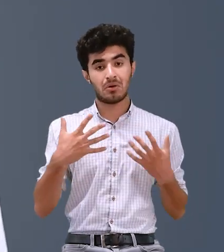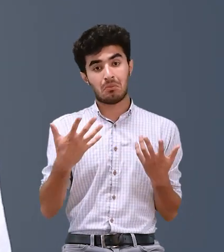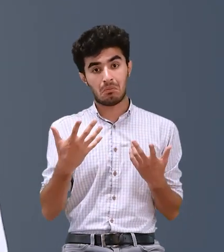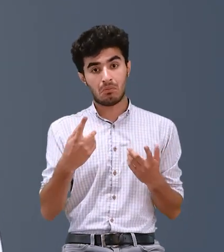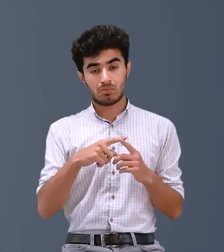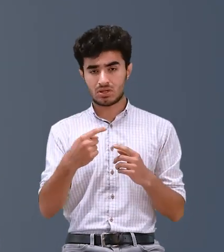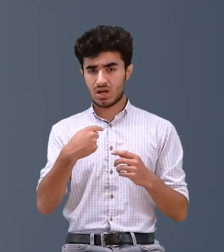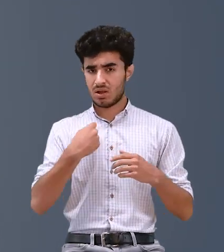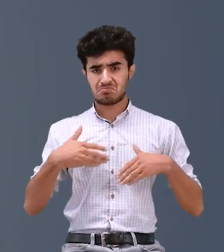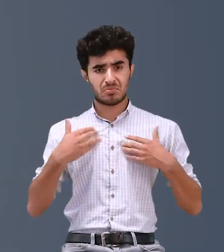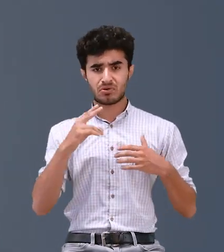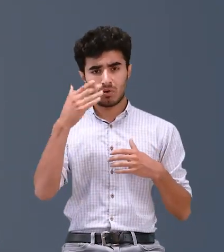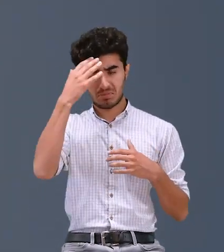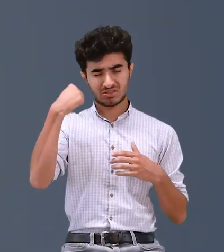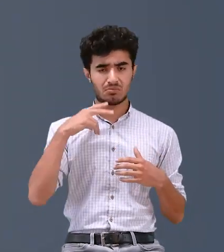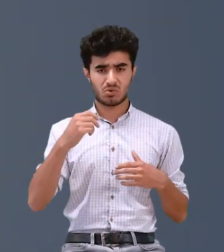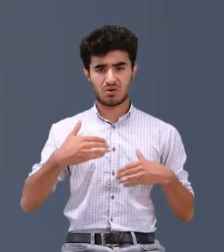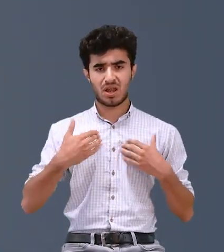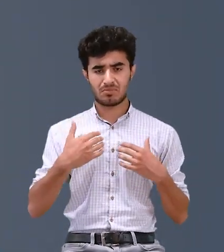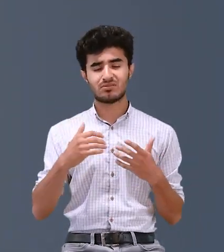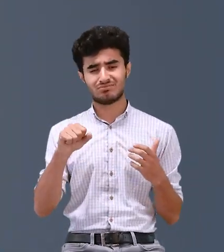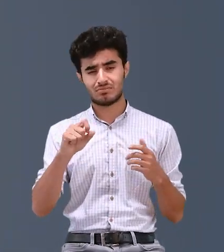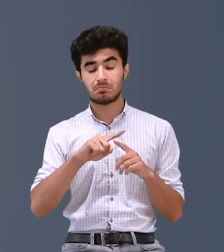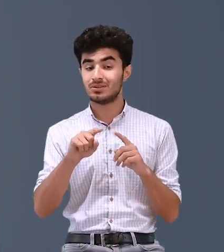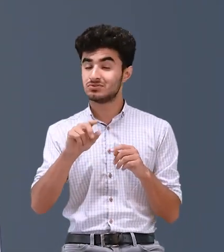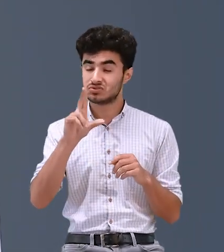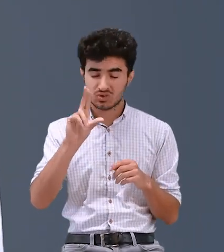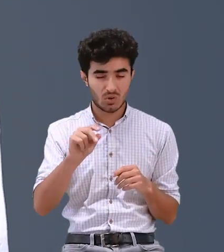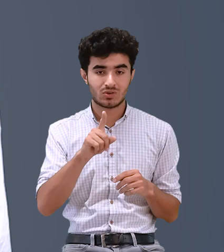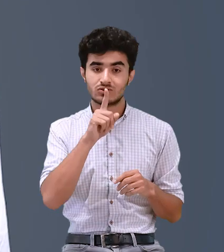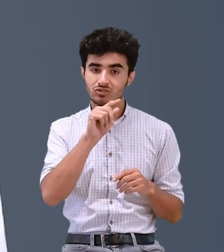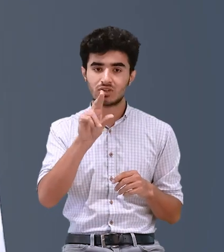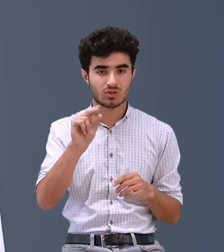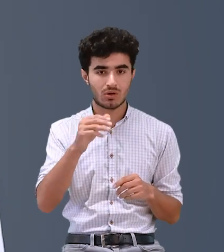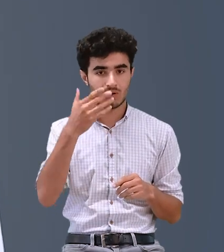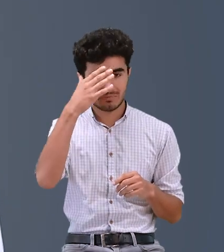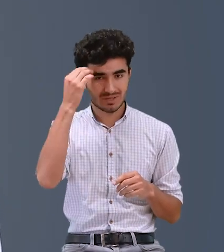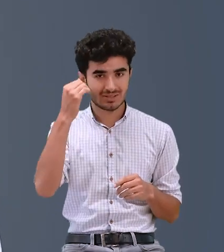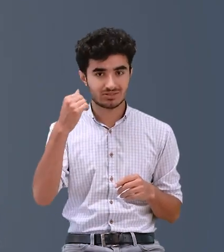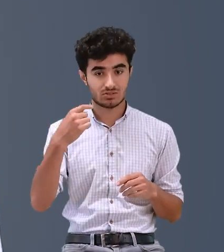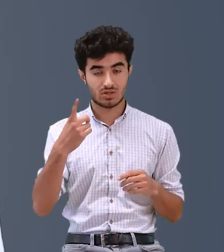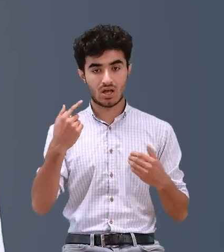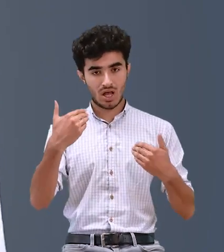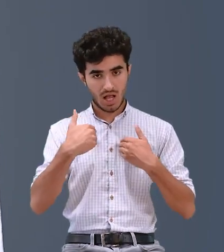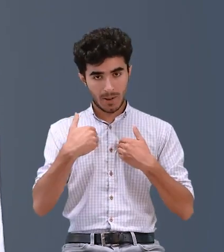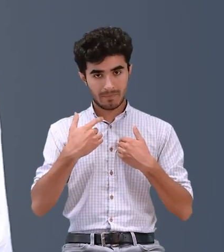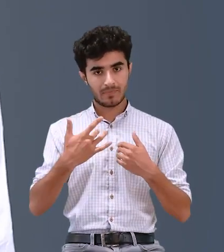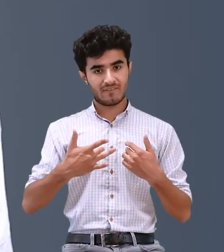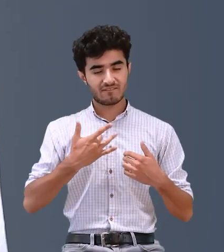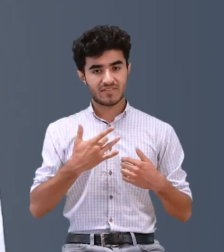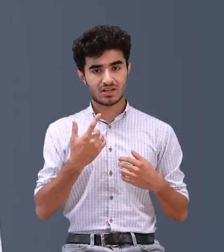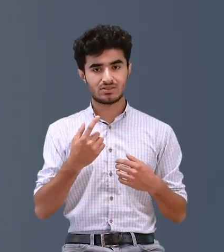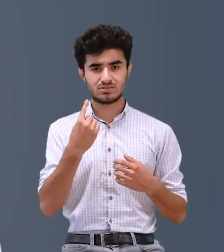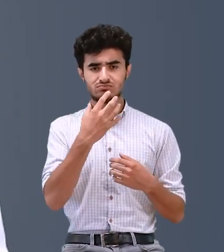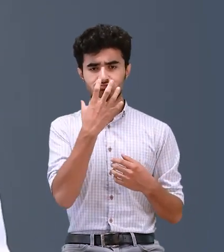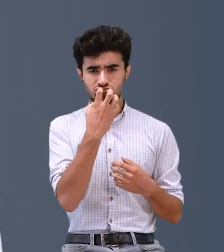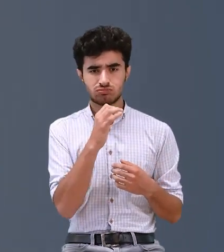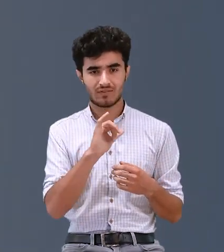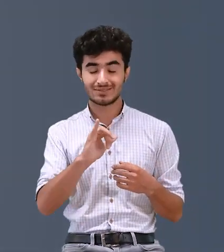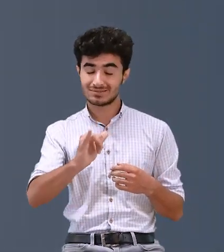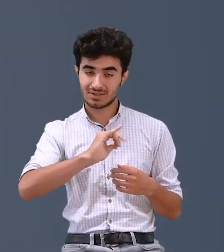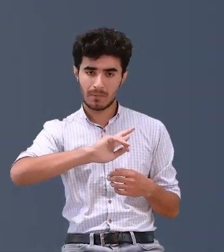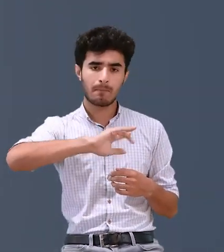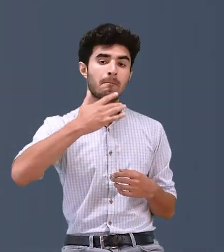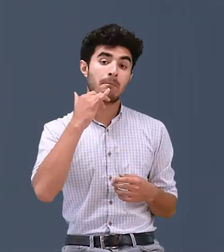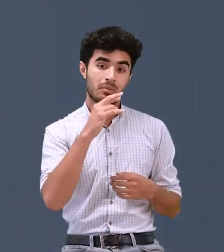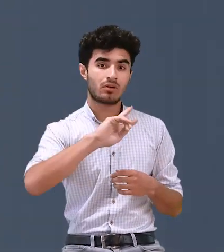they look this way. But it isn't necessarily like that, because you don't know the amount of hurt or insecurity that